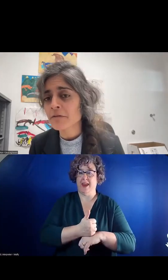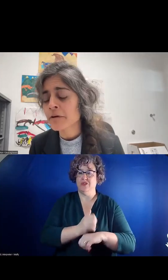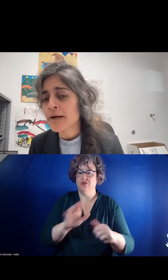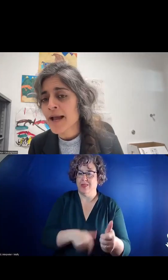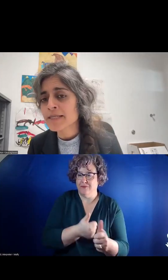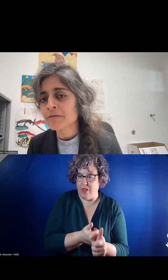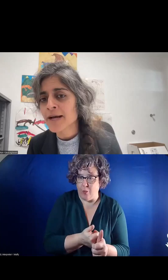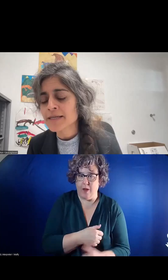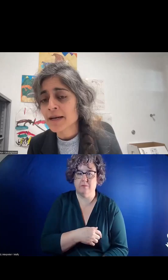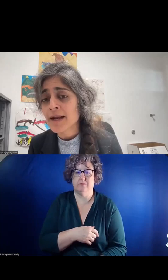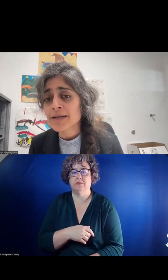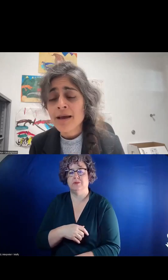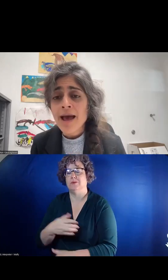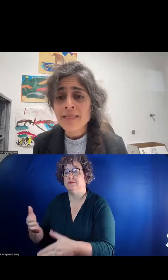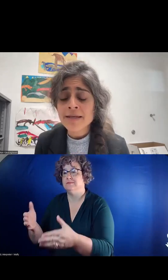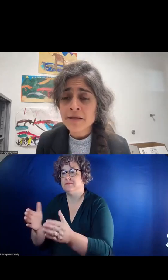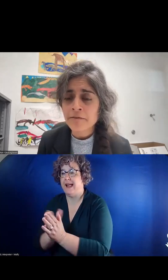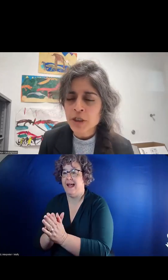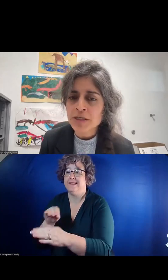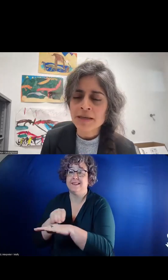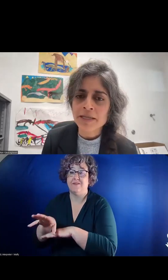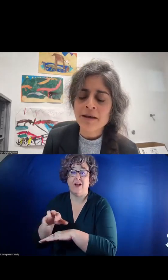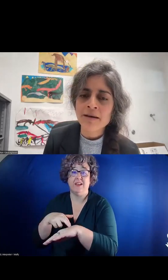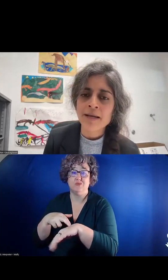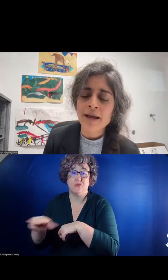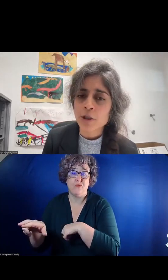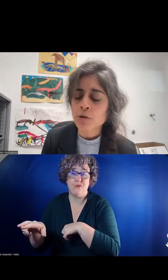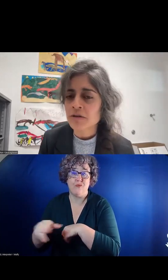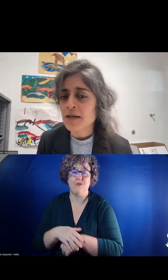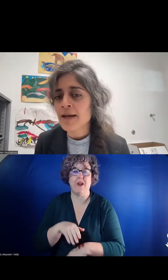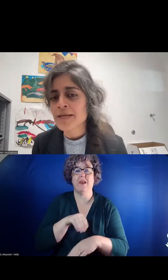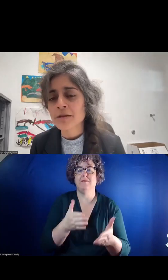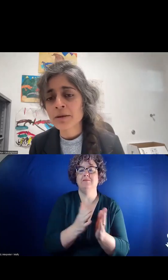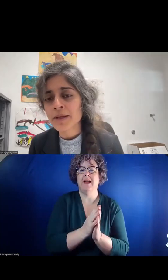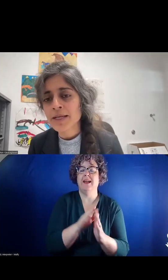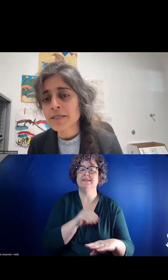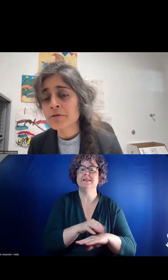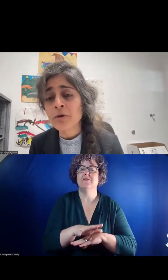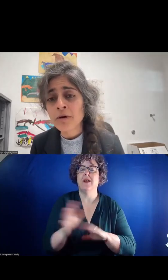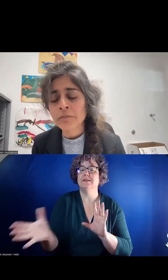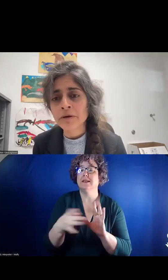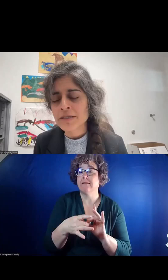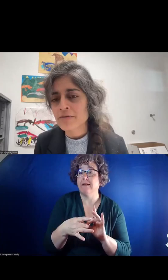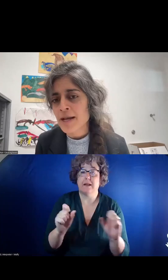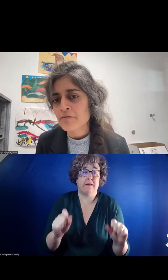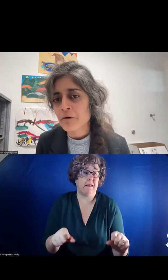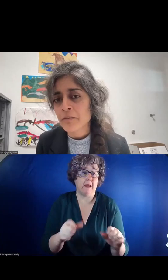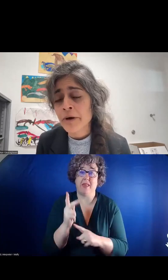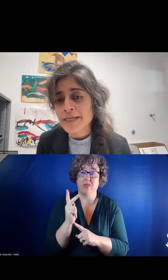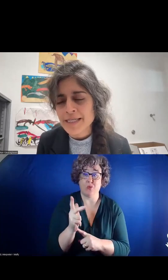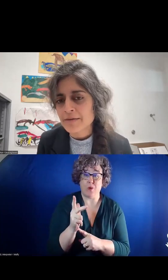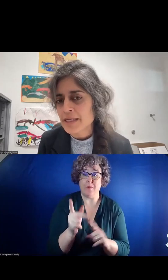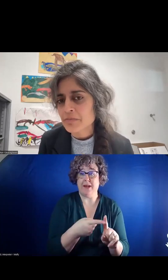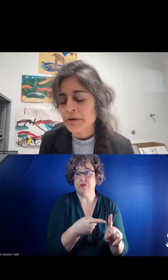and Refer, and Ask, Advise, Connect. And these interventions can be done in as short a time as 3 minutes to longer periods of time for